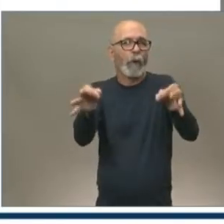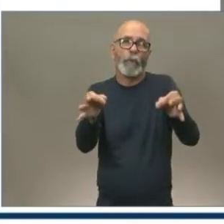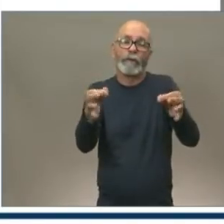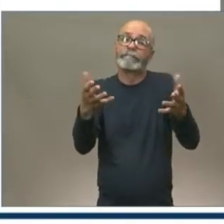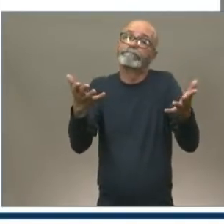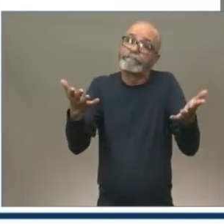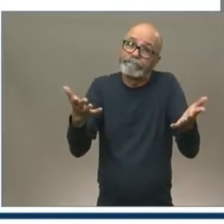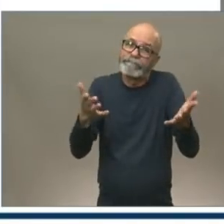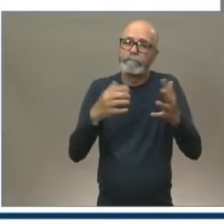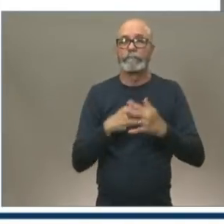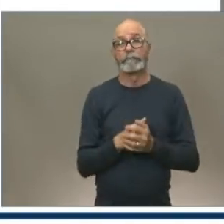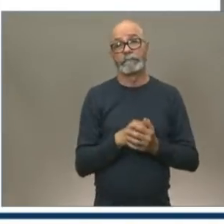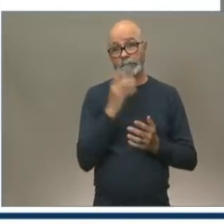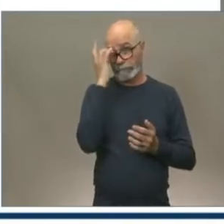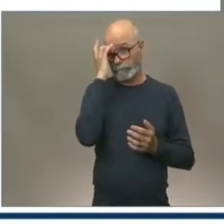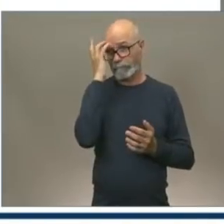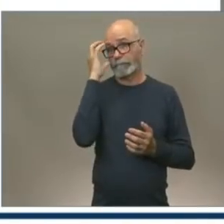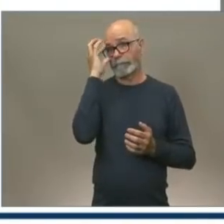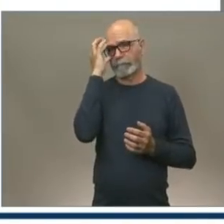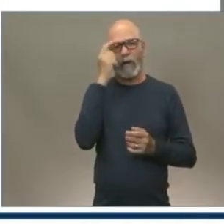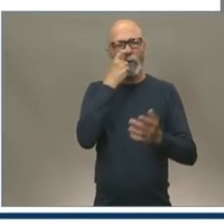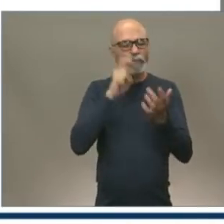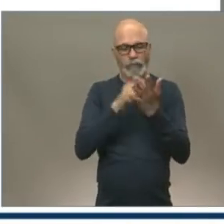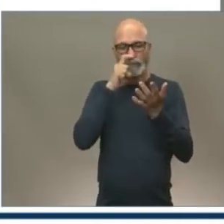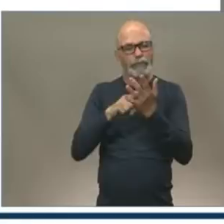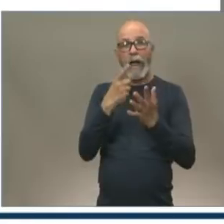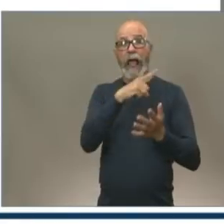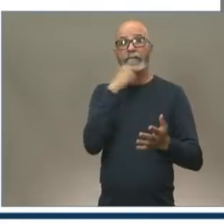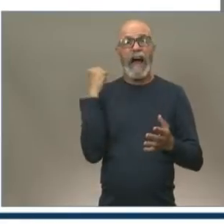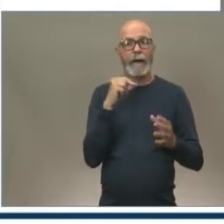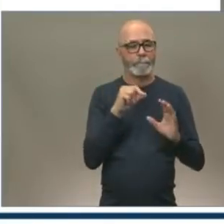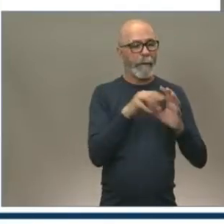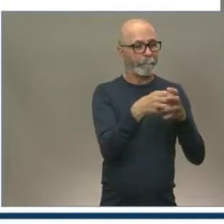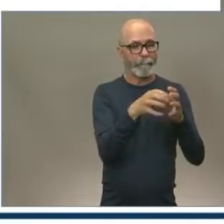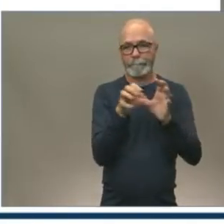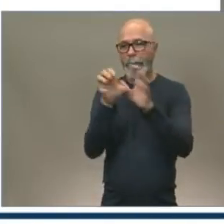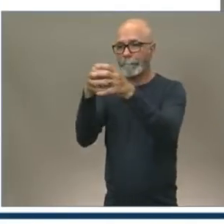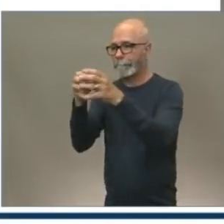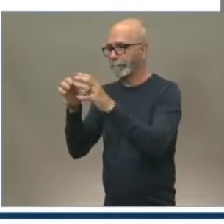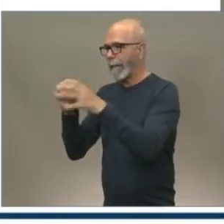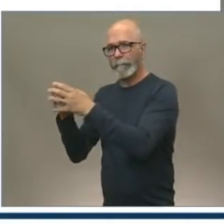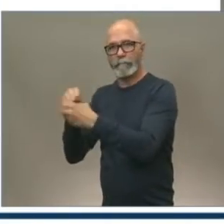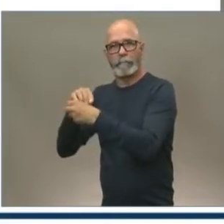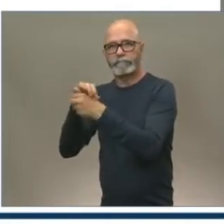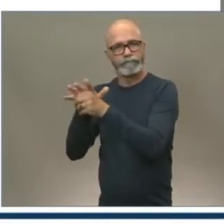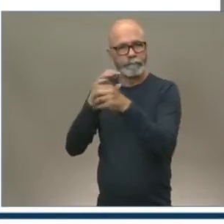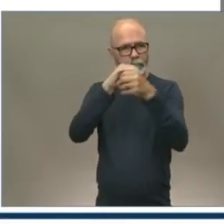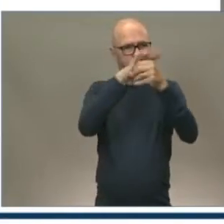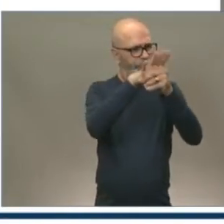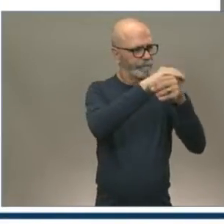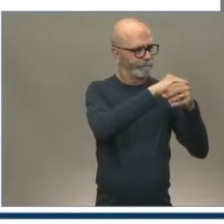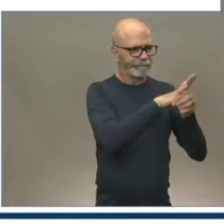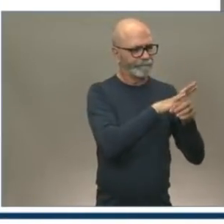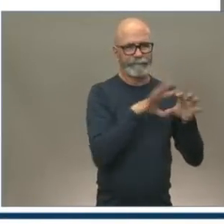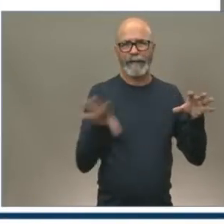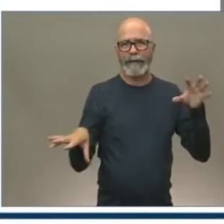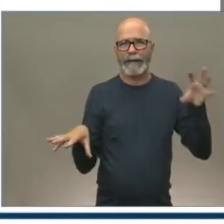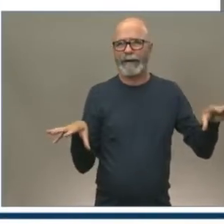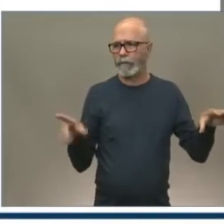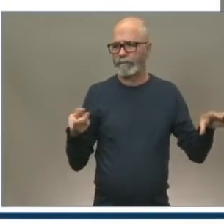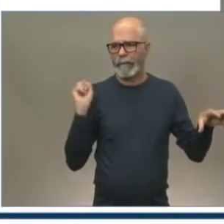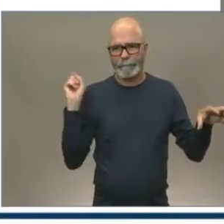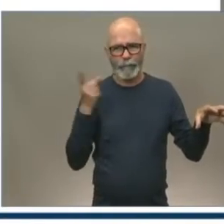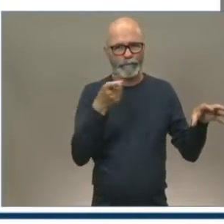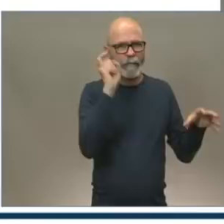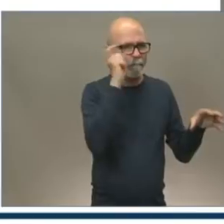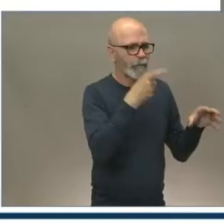of cases in the Halifax area for which we have not yet been able to clearly identify the original source of infection. There are